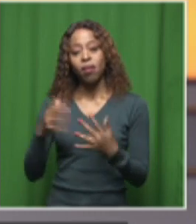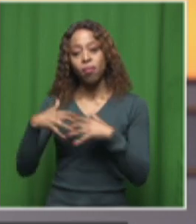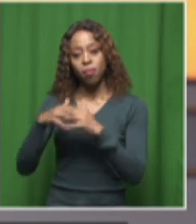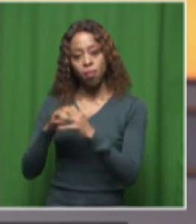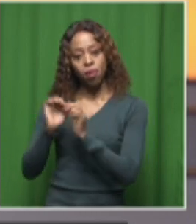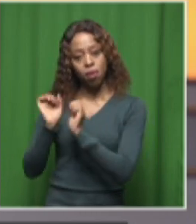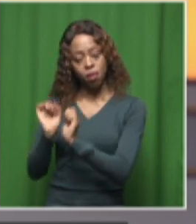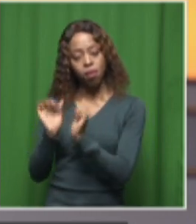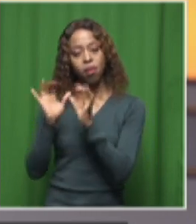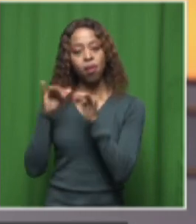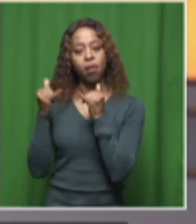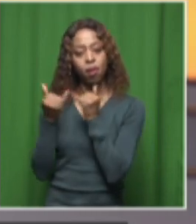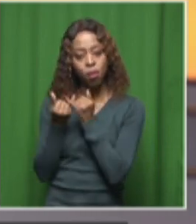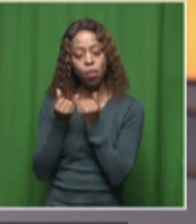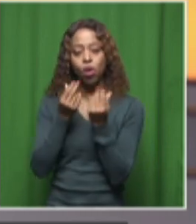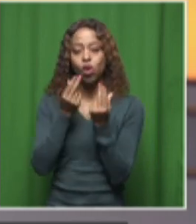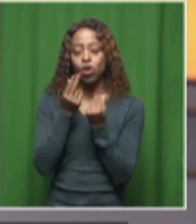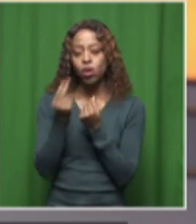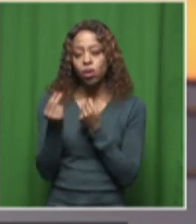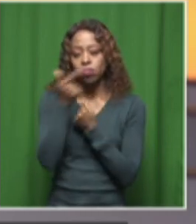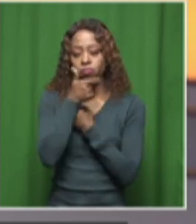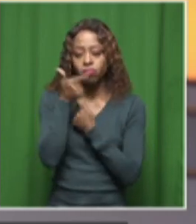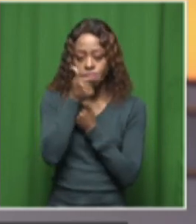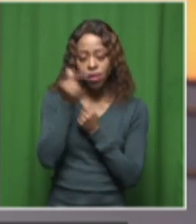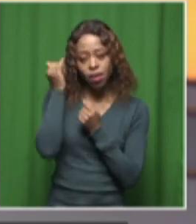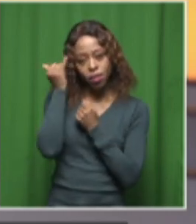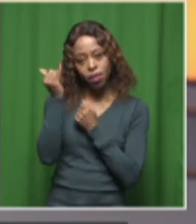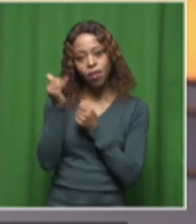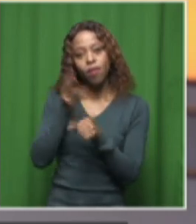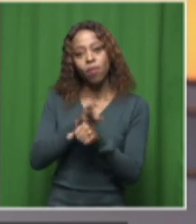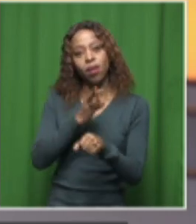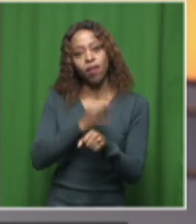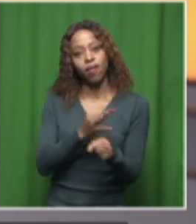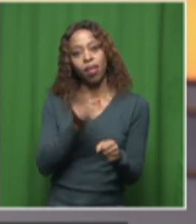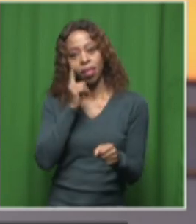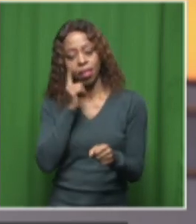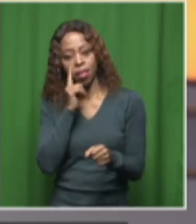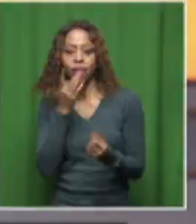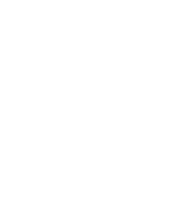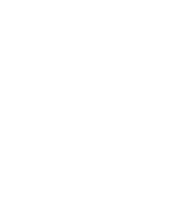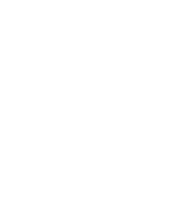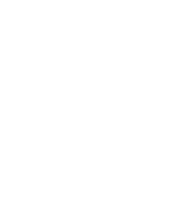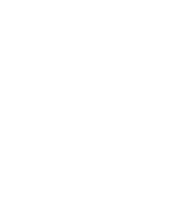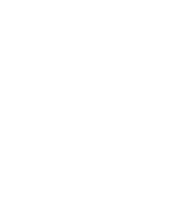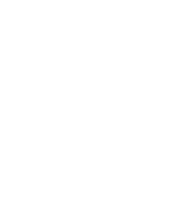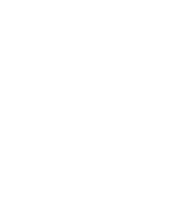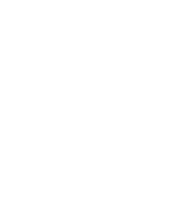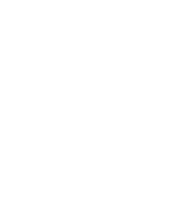incredible work she's doing with the lunchbox ideas for parents that they can try out for their children.